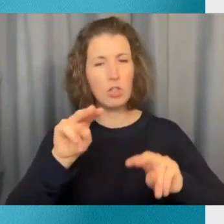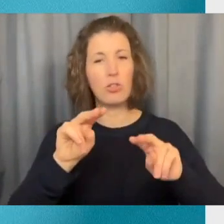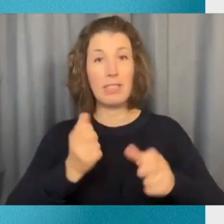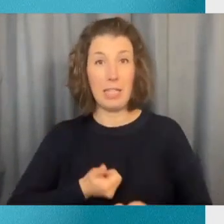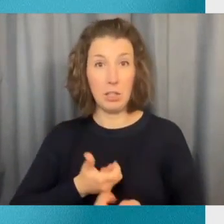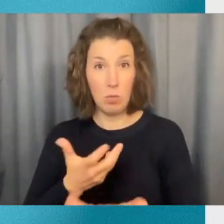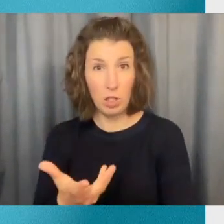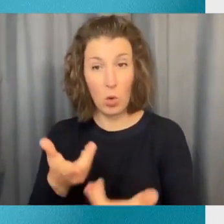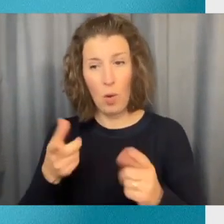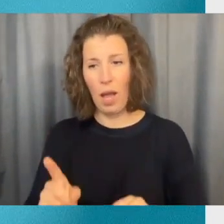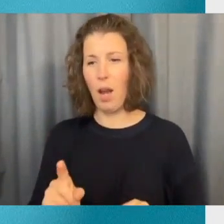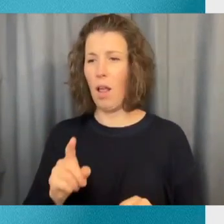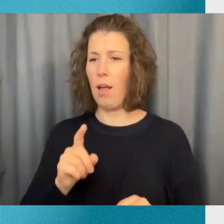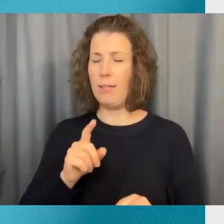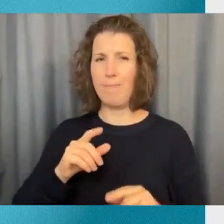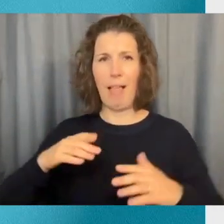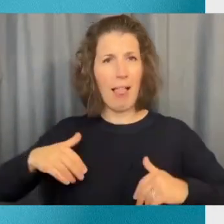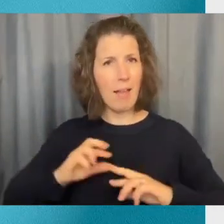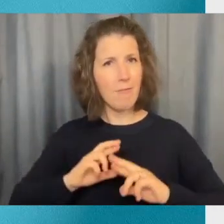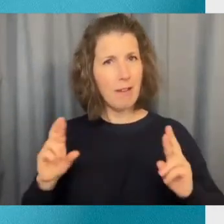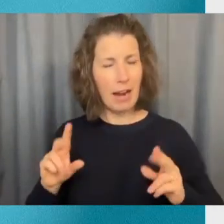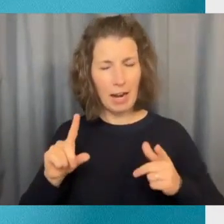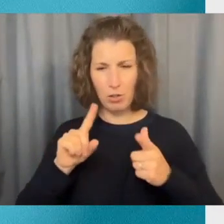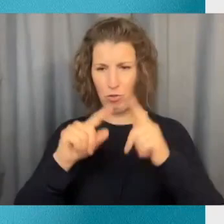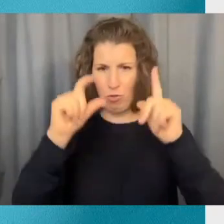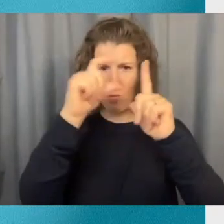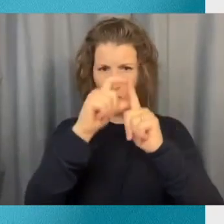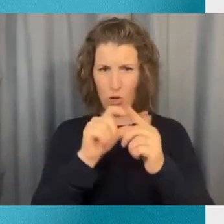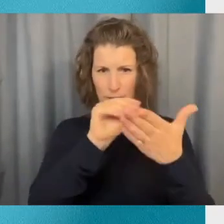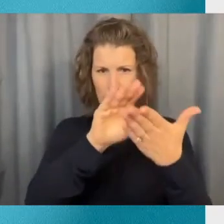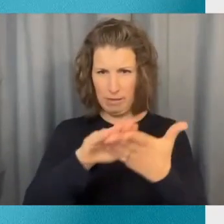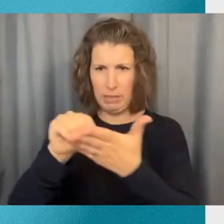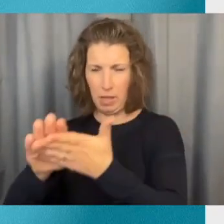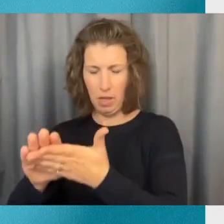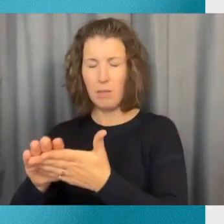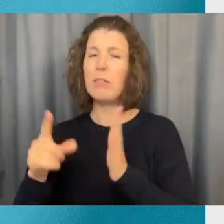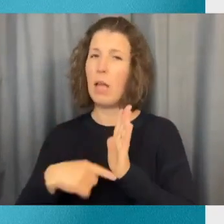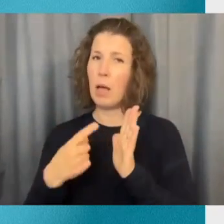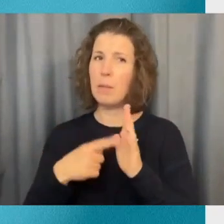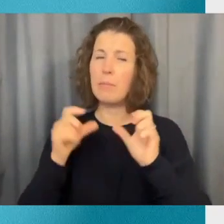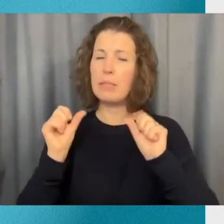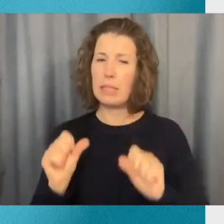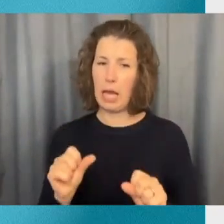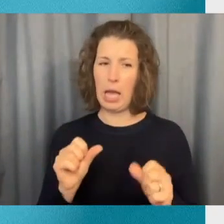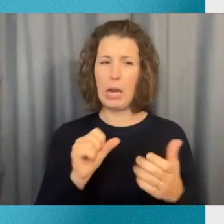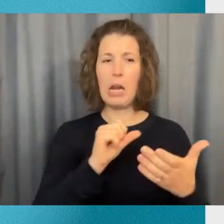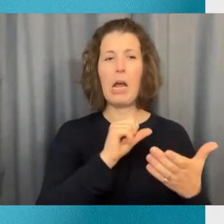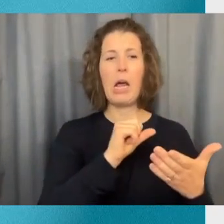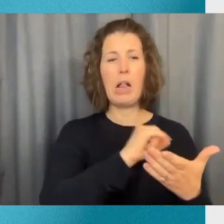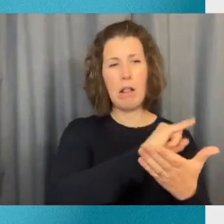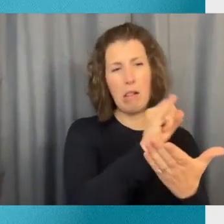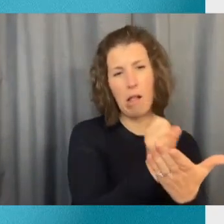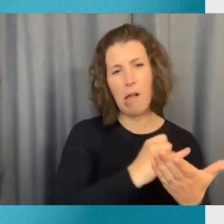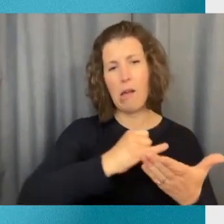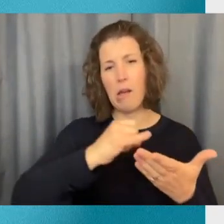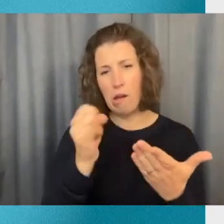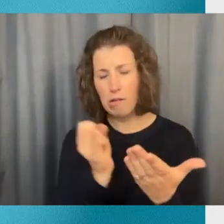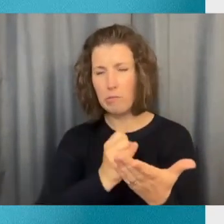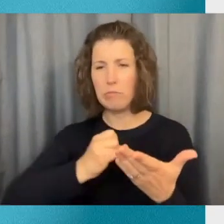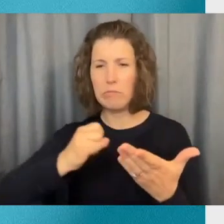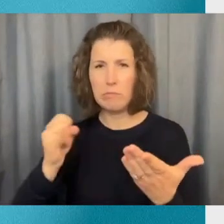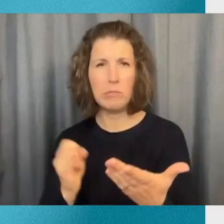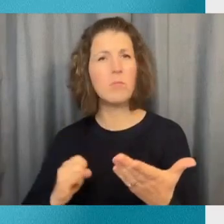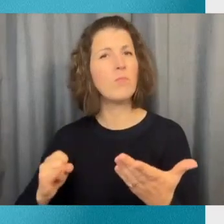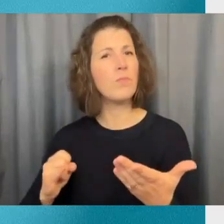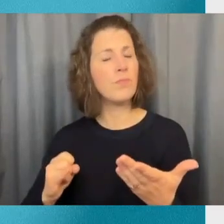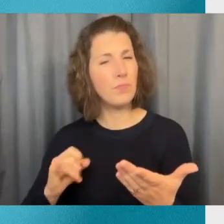ready or able to put our thoughts into words, we can sometimes put them down in arrangements of lines and marks. And I think that's a big